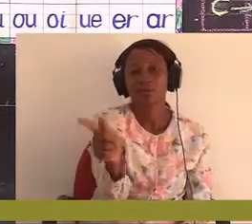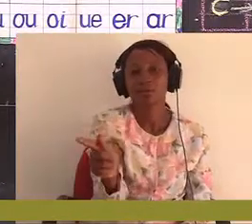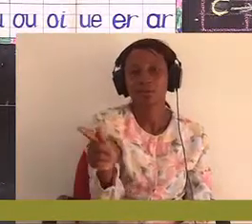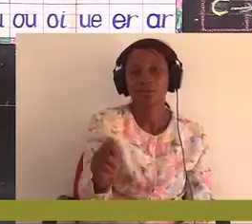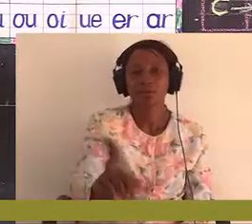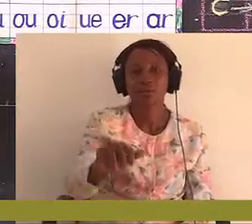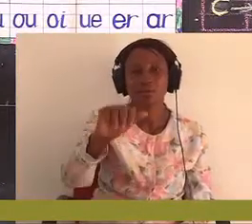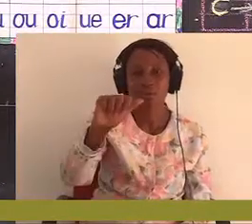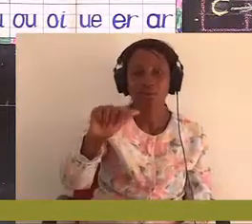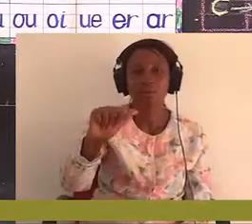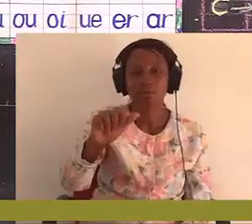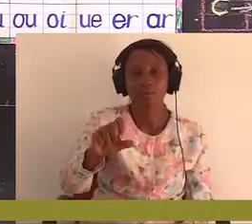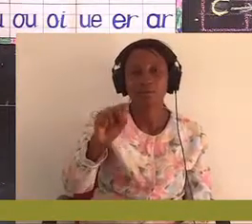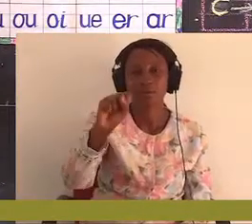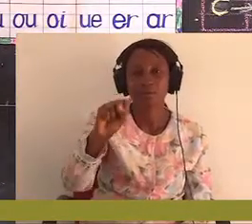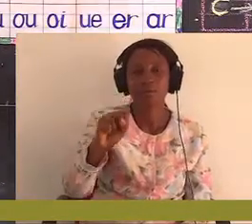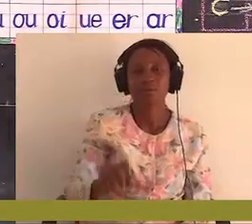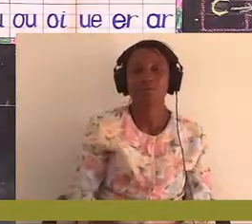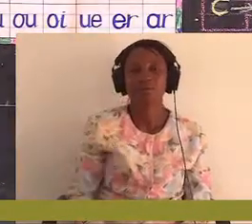Gas.